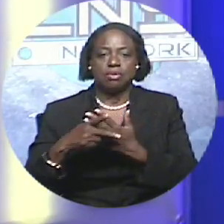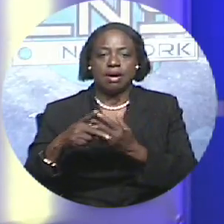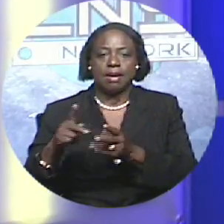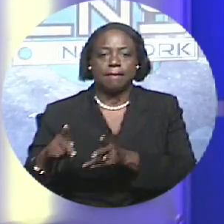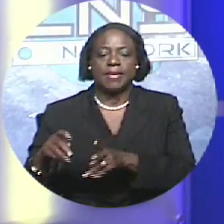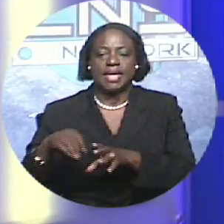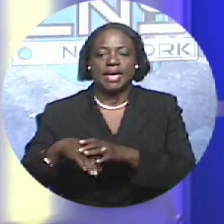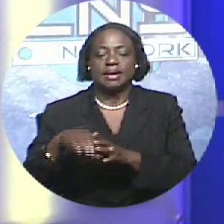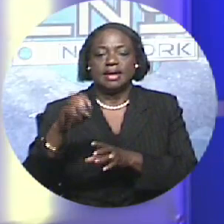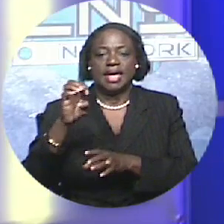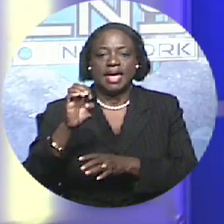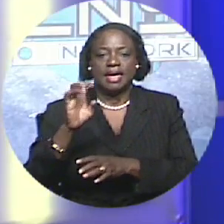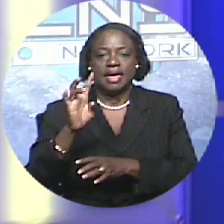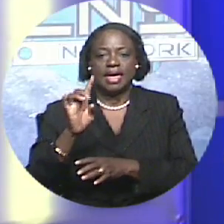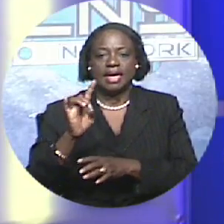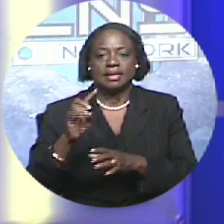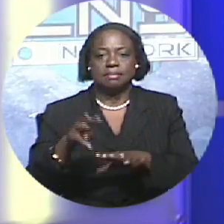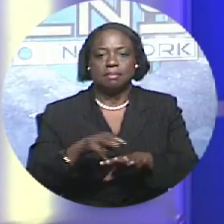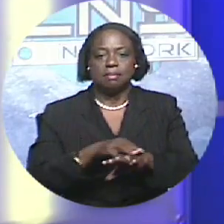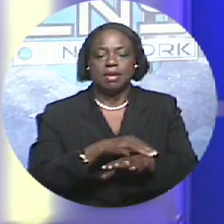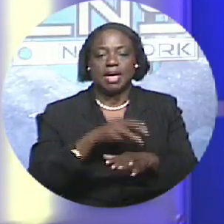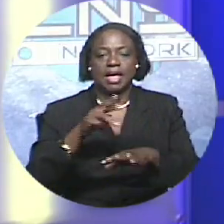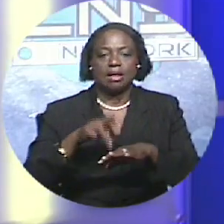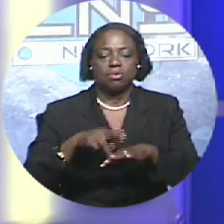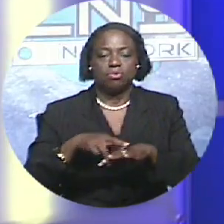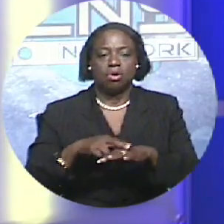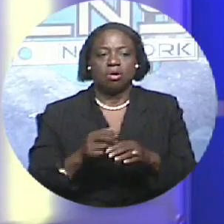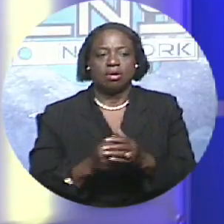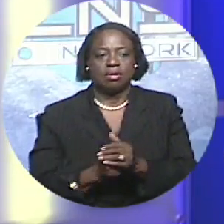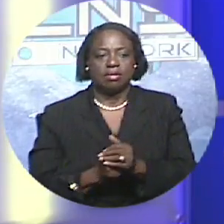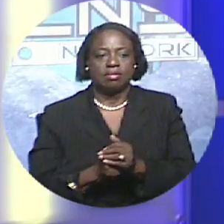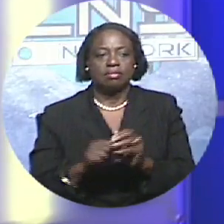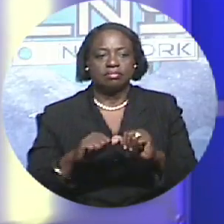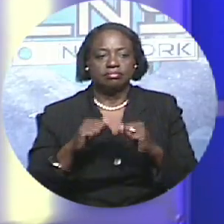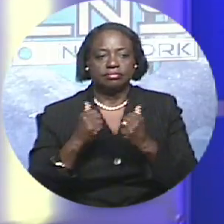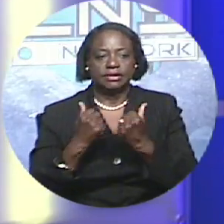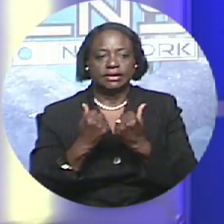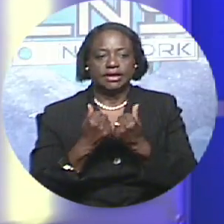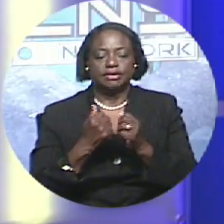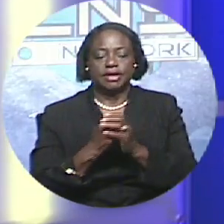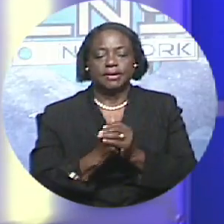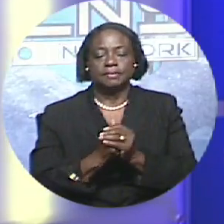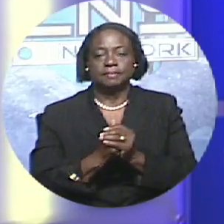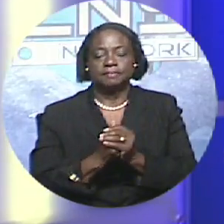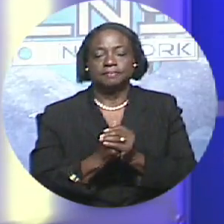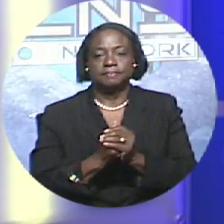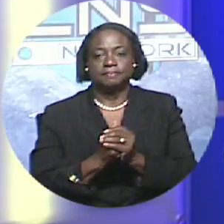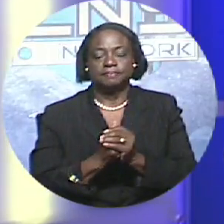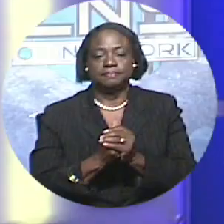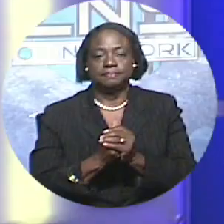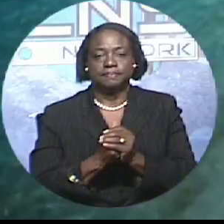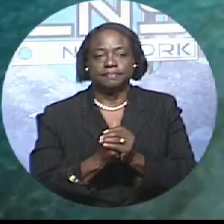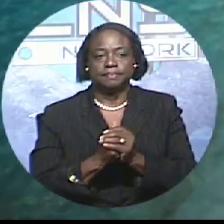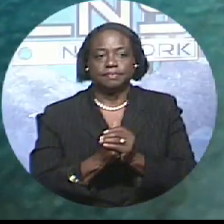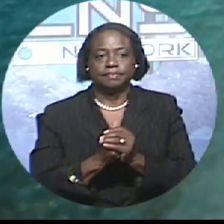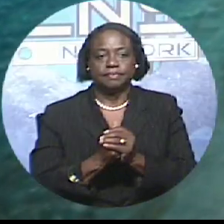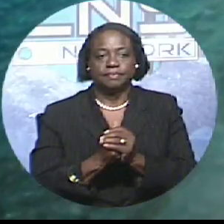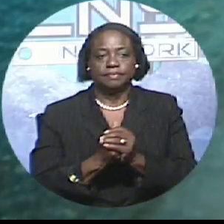in the lives of young girls, and of course, with help from BTC. Here's the BTC Family Island connection.